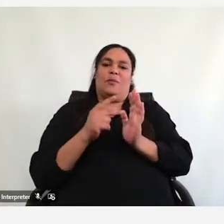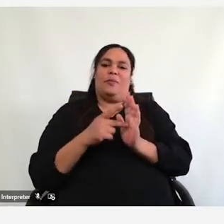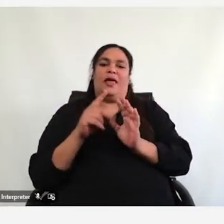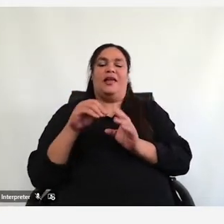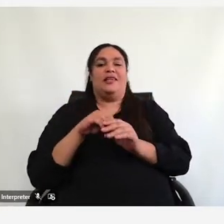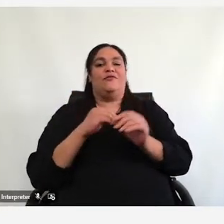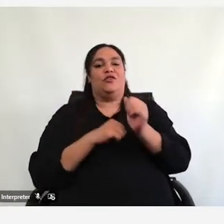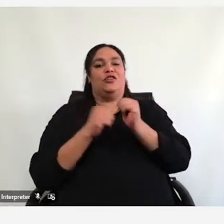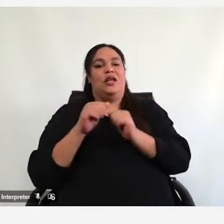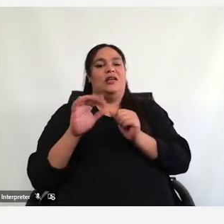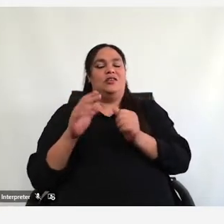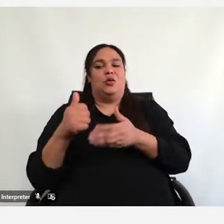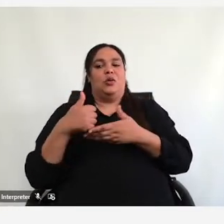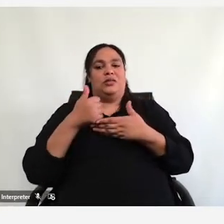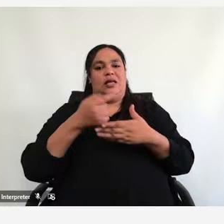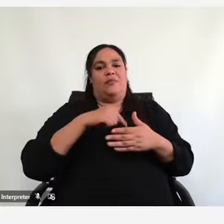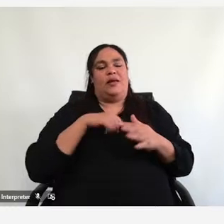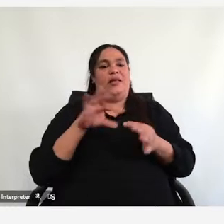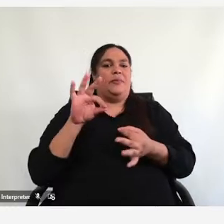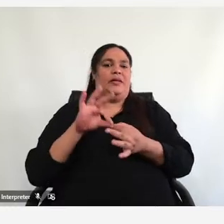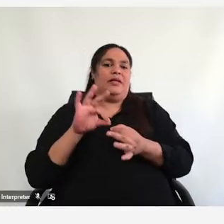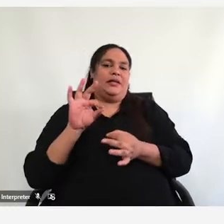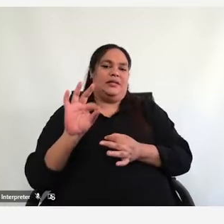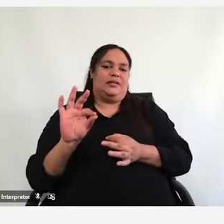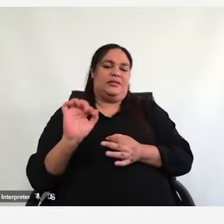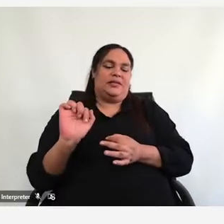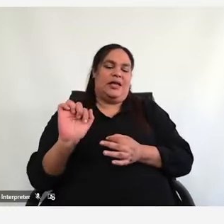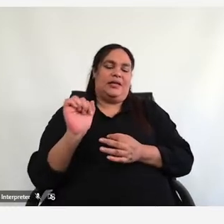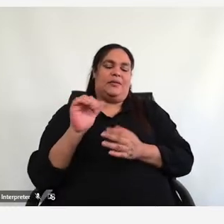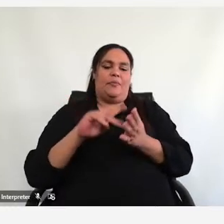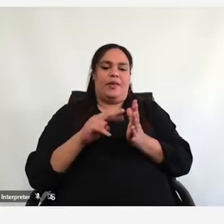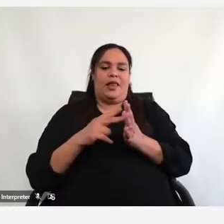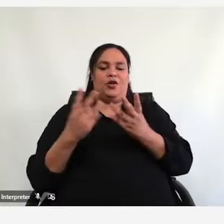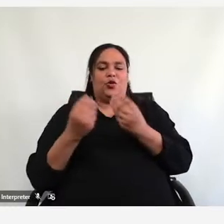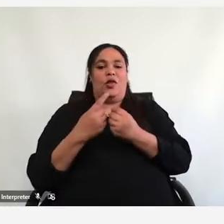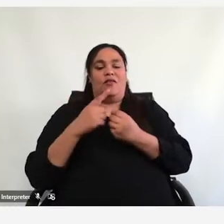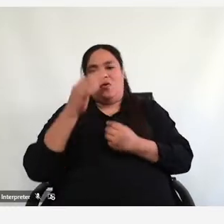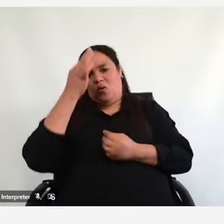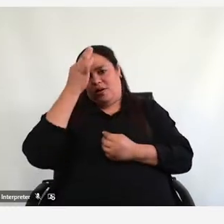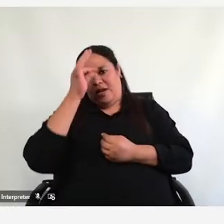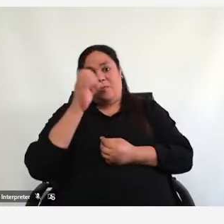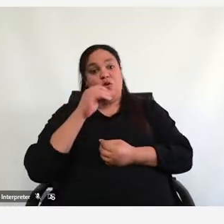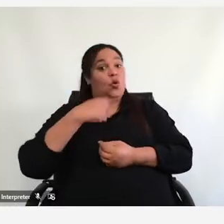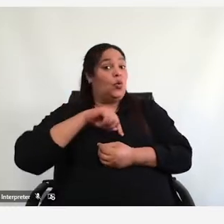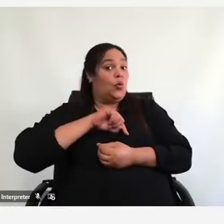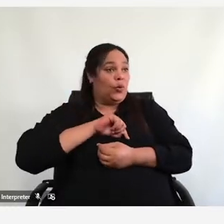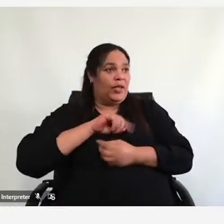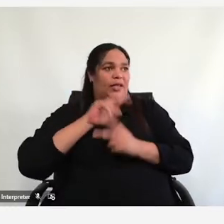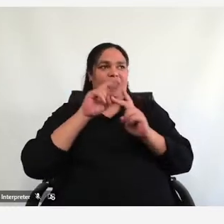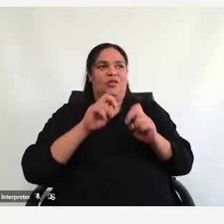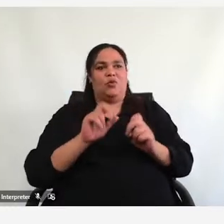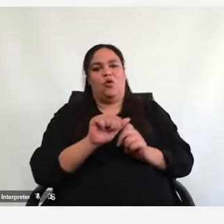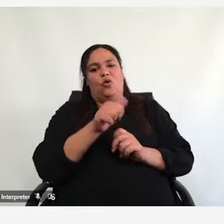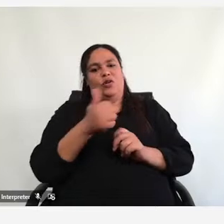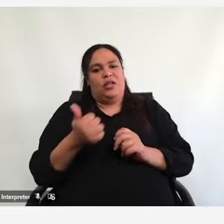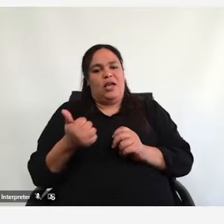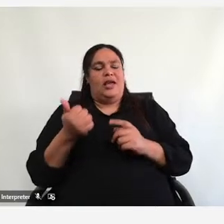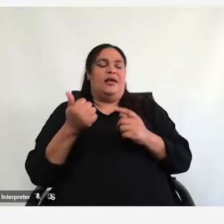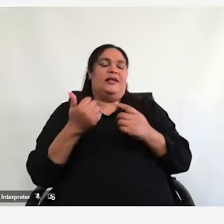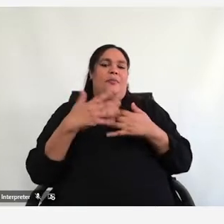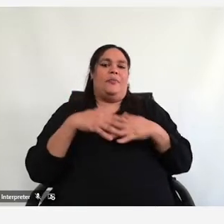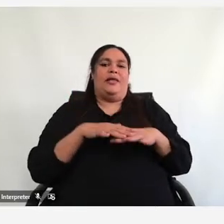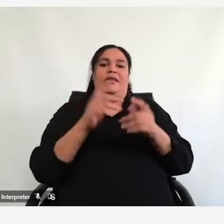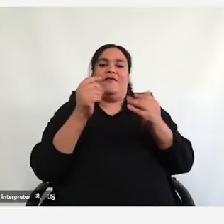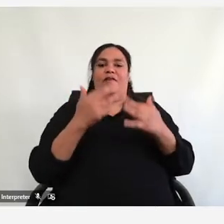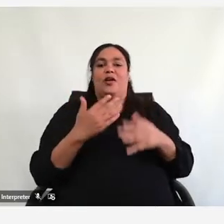infrastructure is assisting us with that particular, putting that infrastructure pipeline together for government. So we are exploring alternative and blended financing, and we're